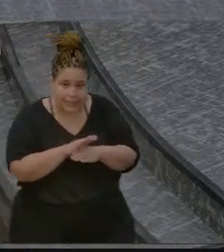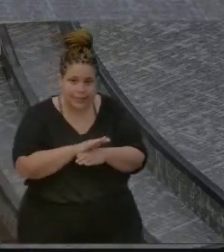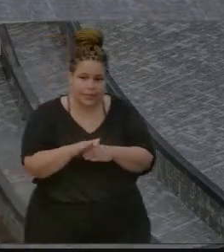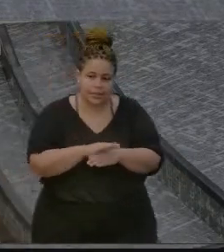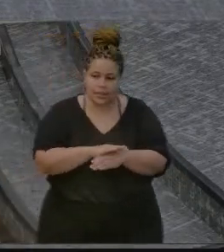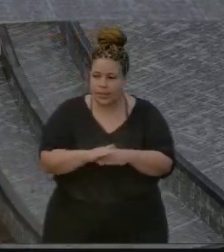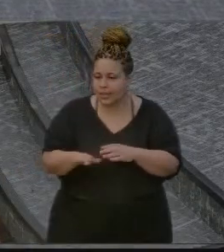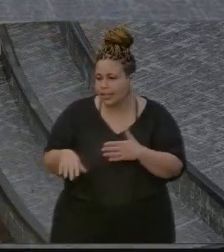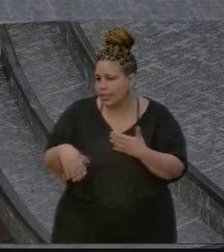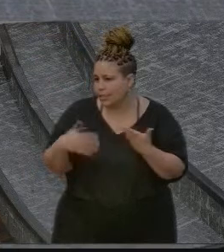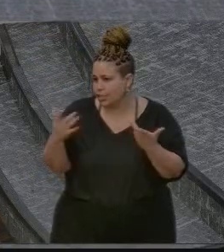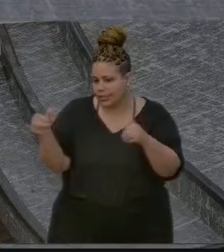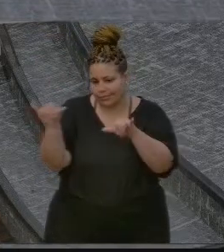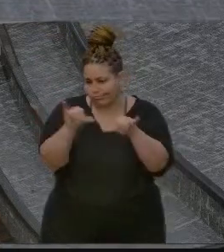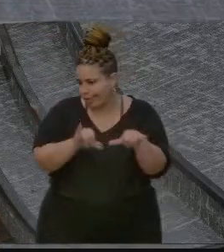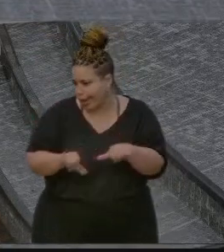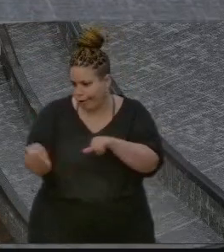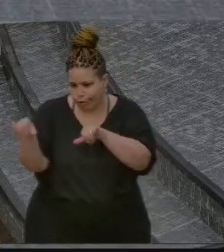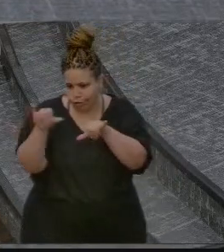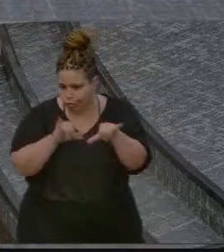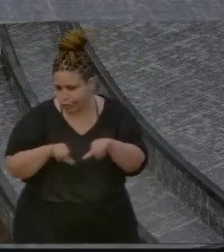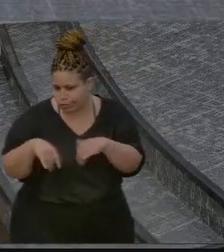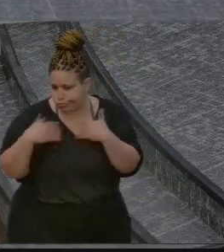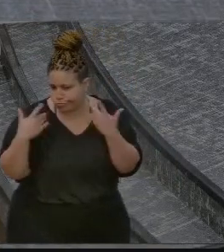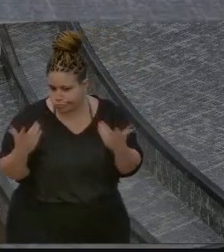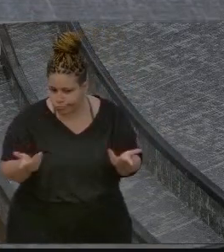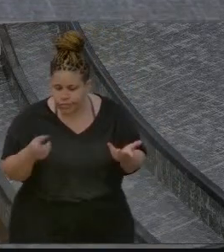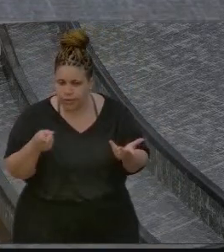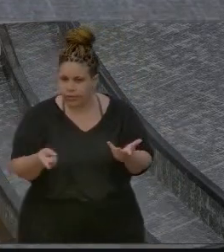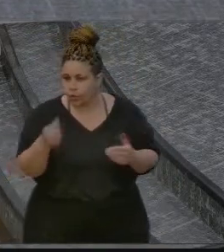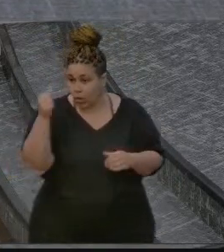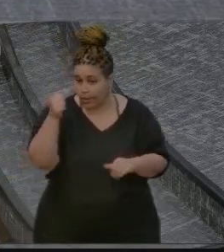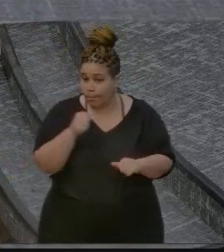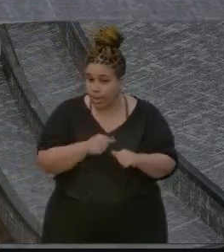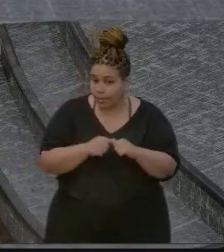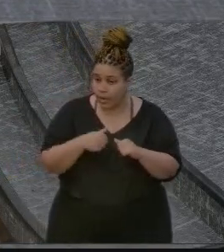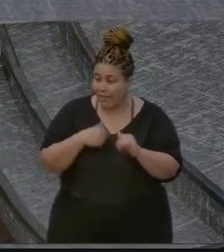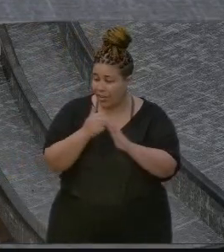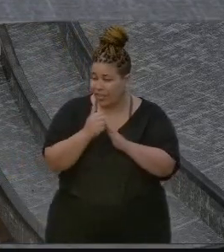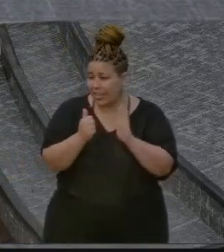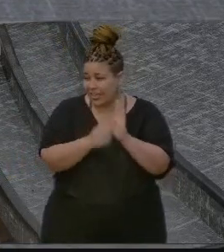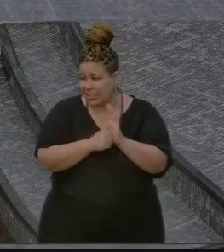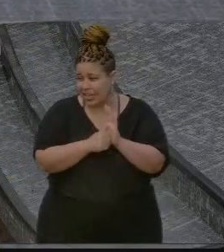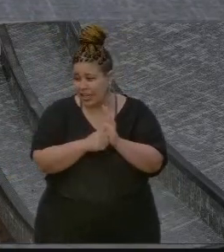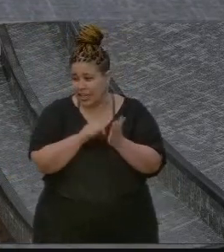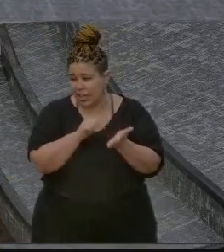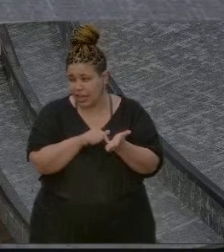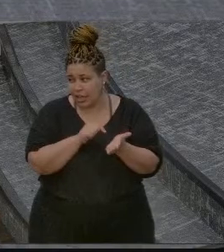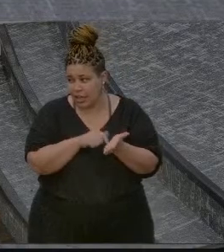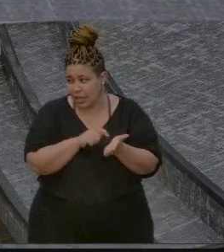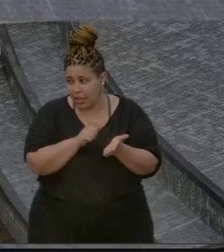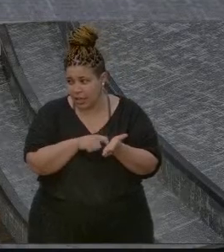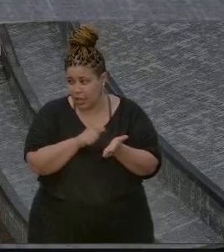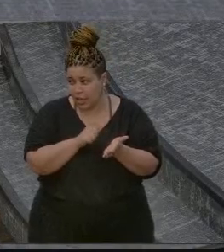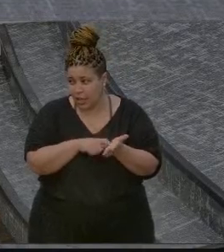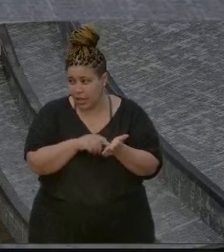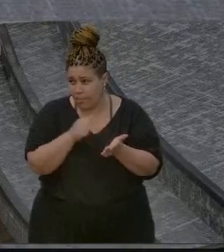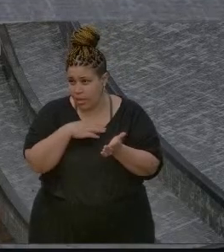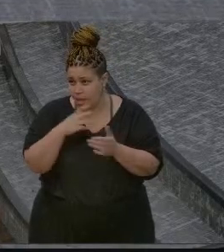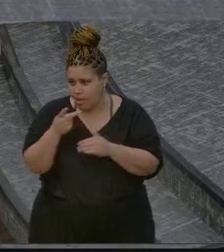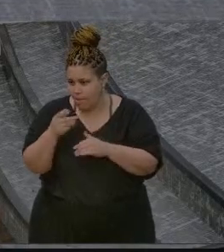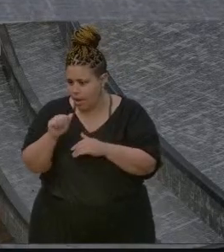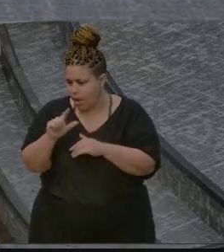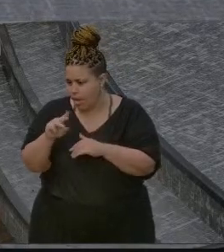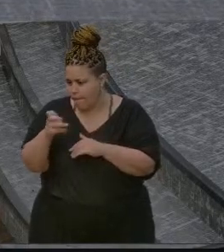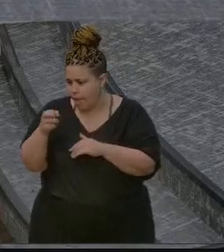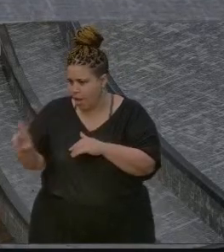of those standing things that if you recall that we have on the agenda, and Ms. Palmer and Dr.